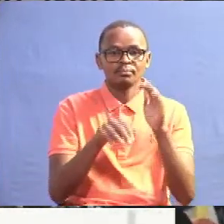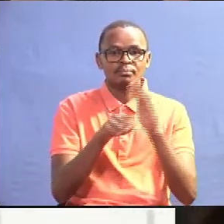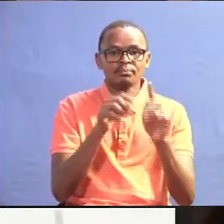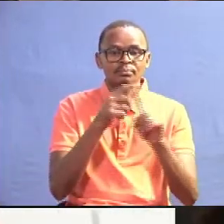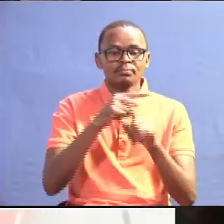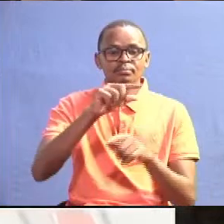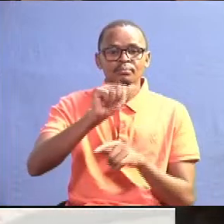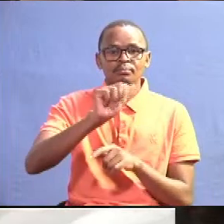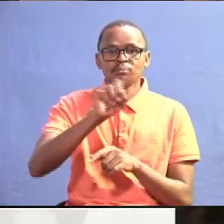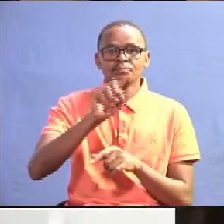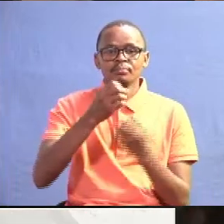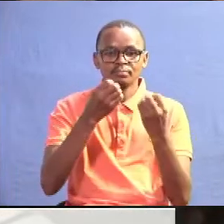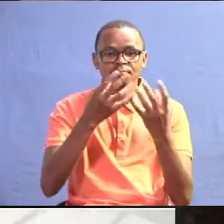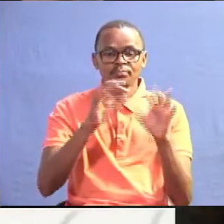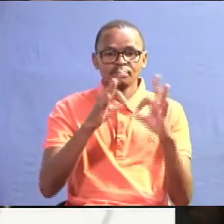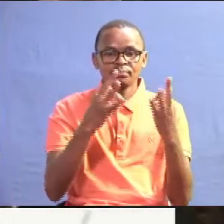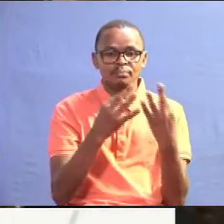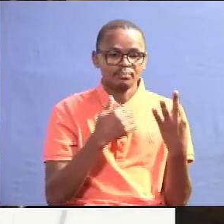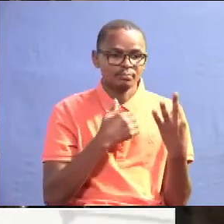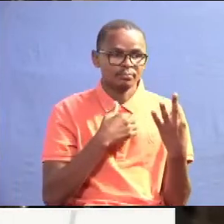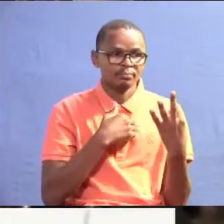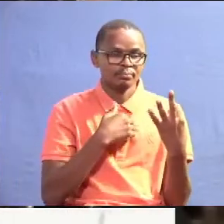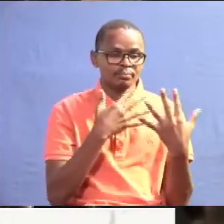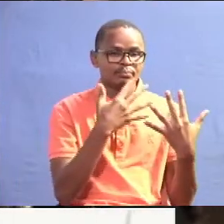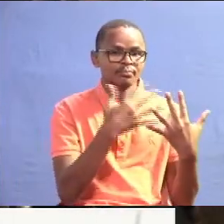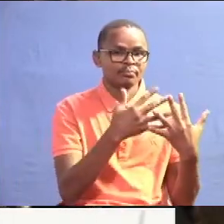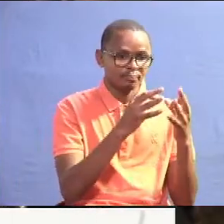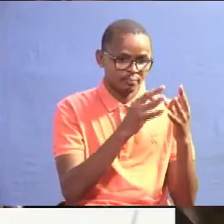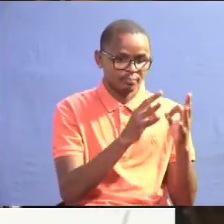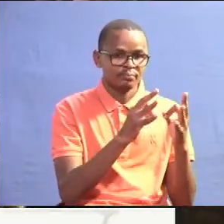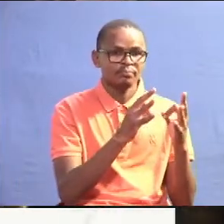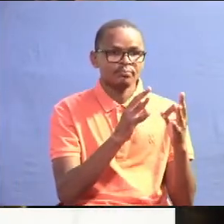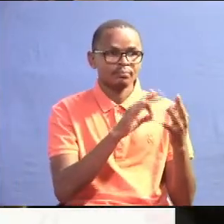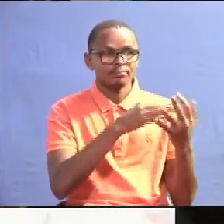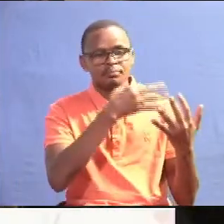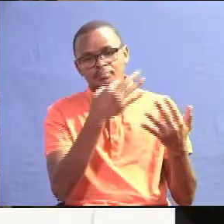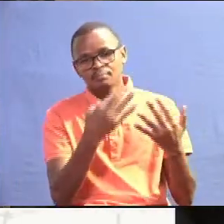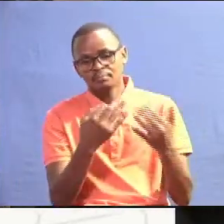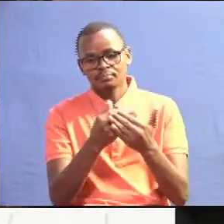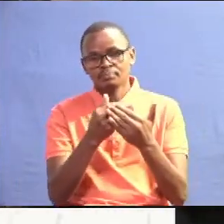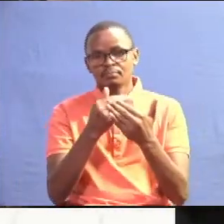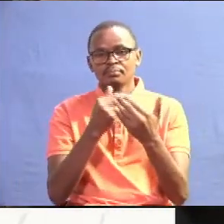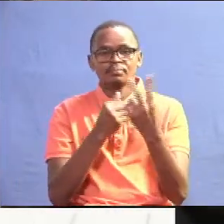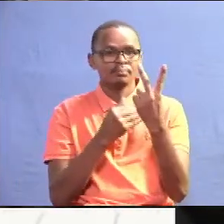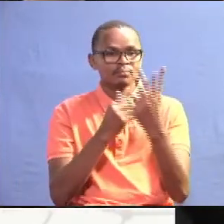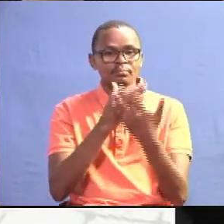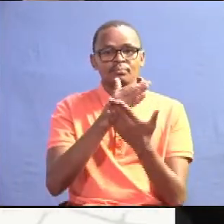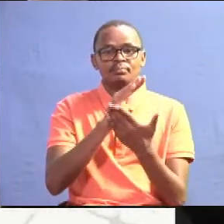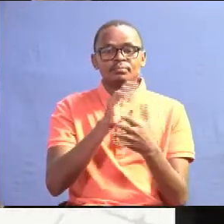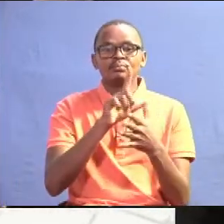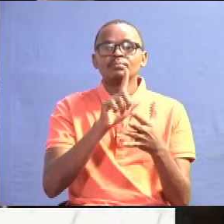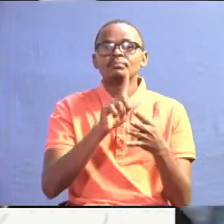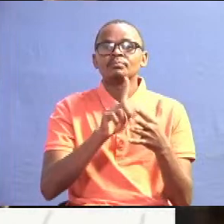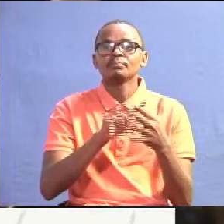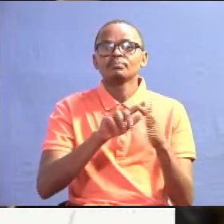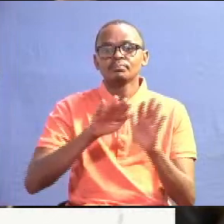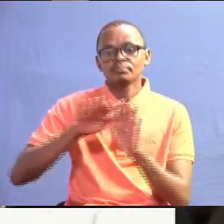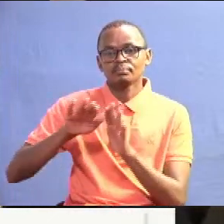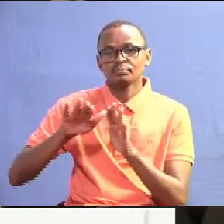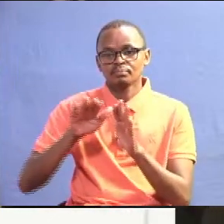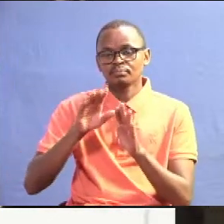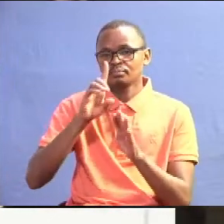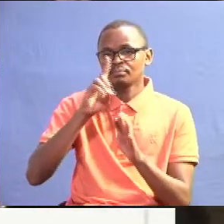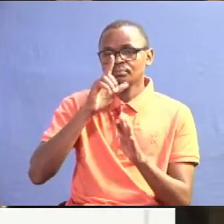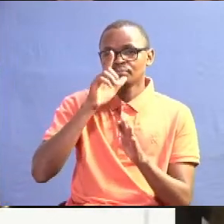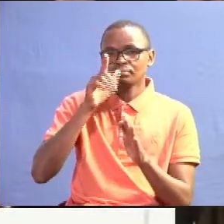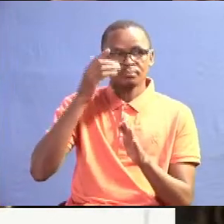Gaza. Many of the families of hostages worry that if the deal collapses before the second phase, the remaining hostages could be